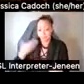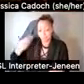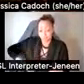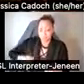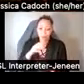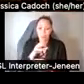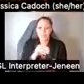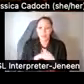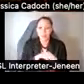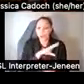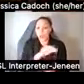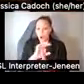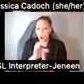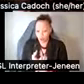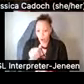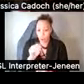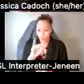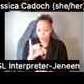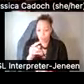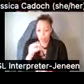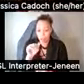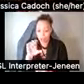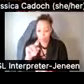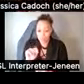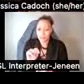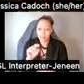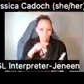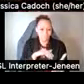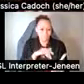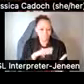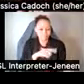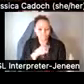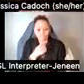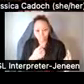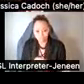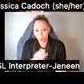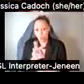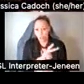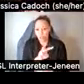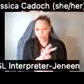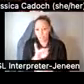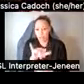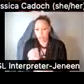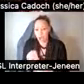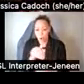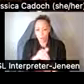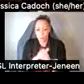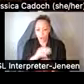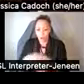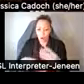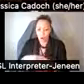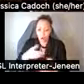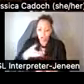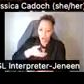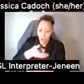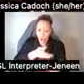anthropologist, and I've been studying the Western biomedical world's interaction with